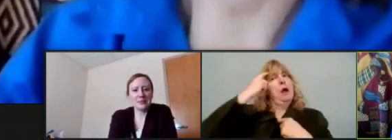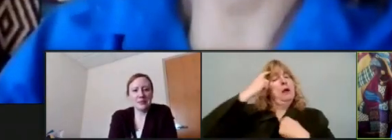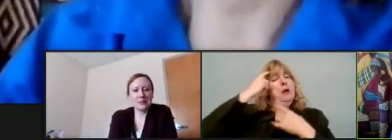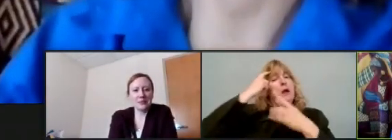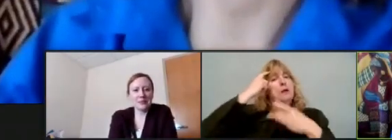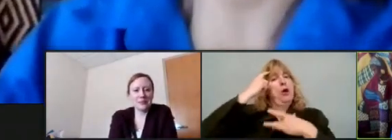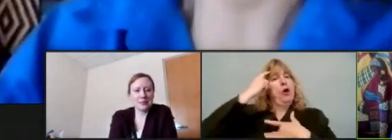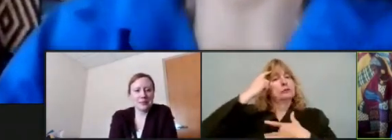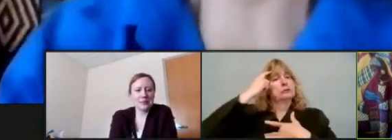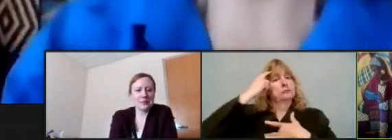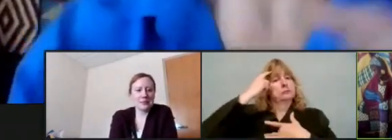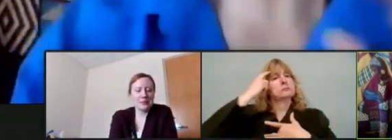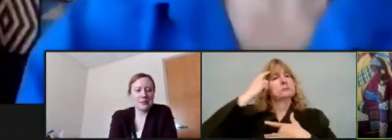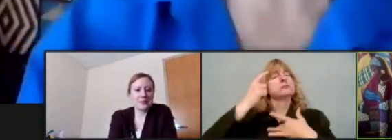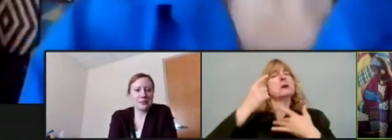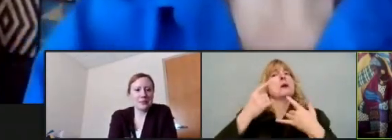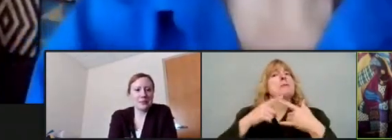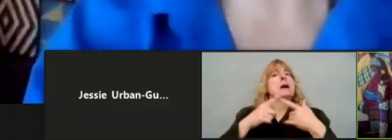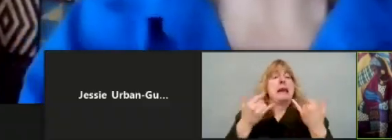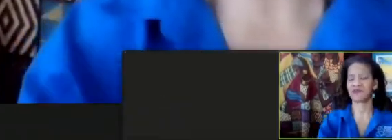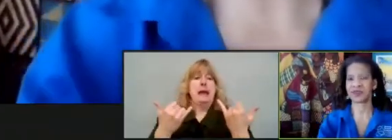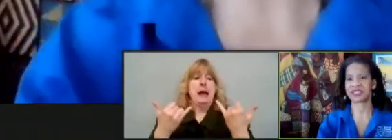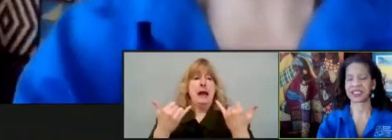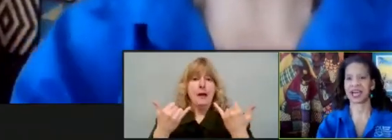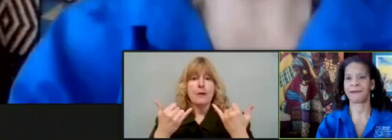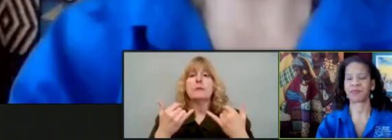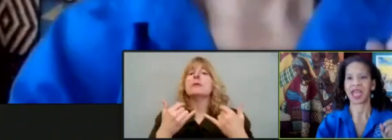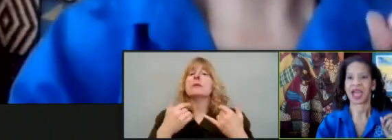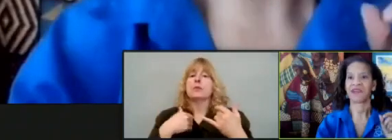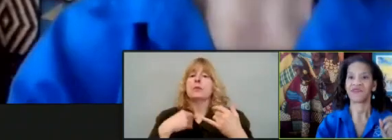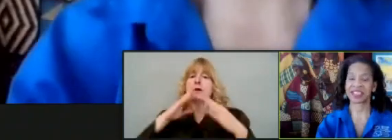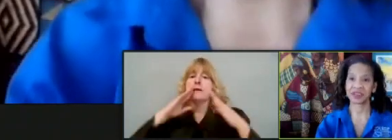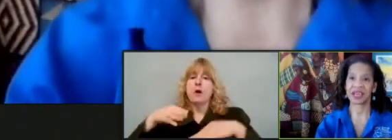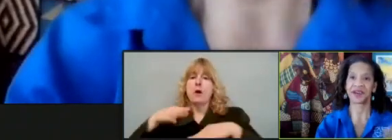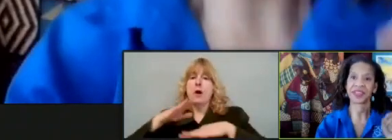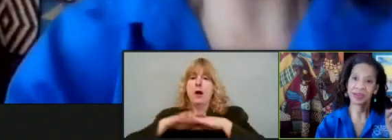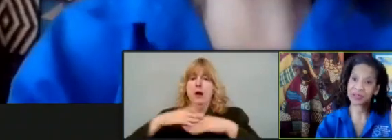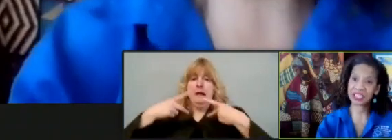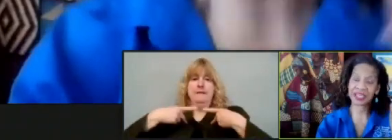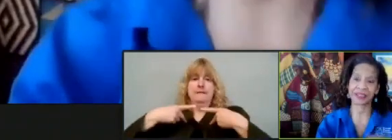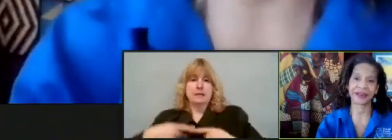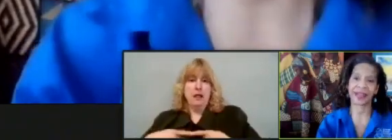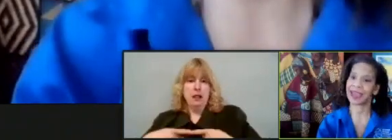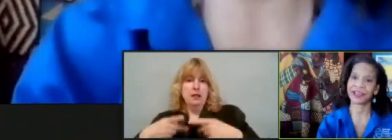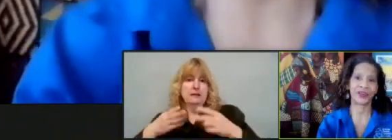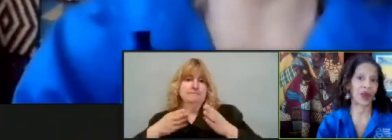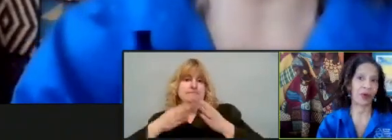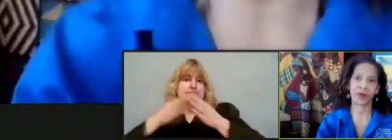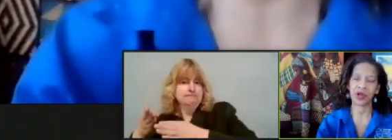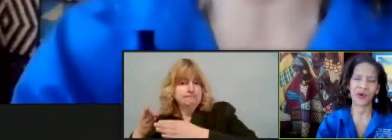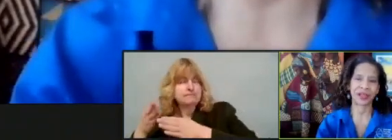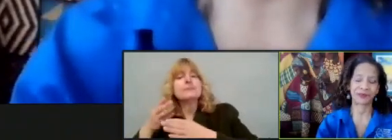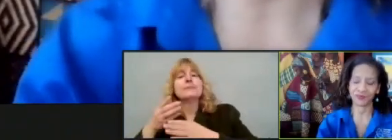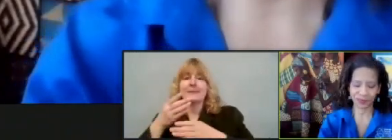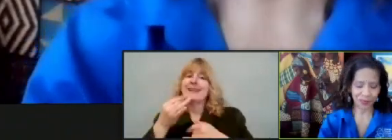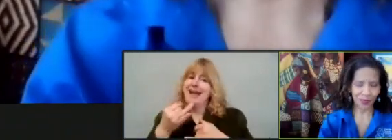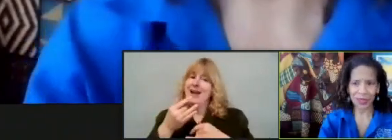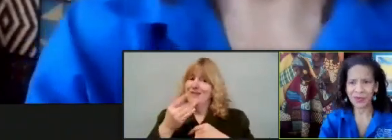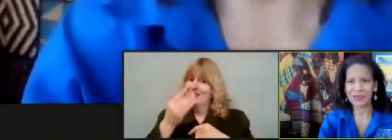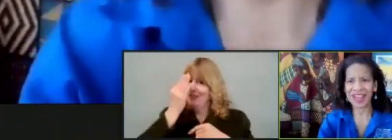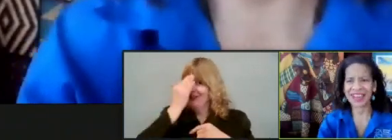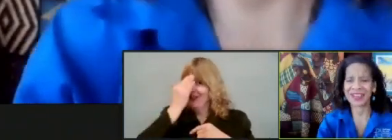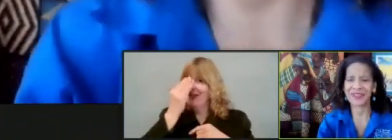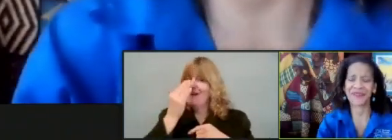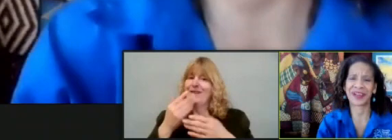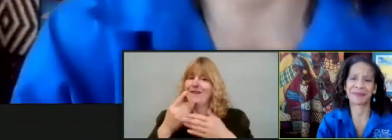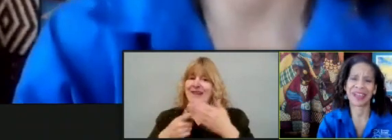But now it's really time, as we always do, is to focus on our physical health. And in particular, Hannah, you know where we're going.